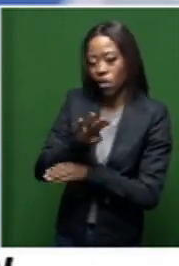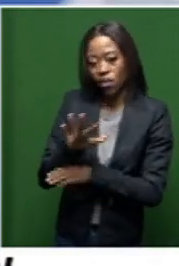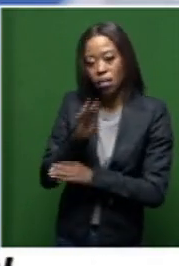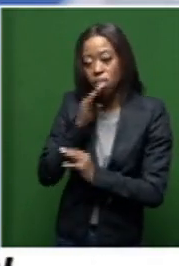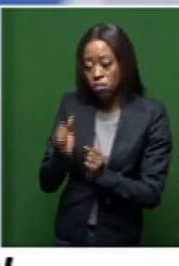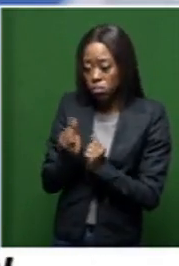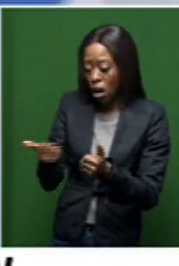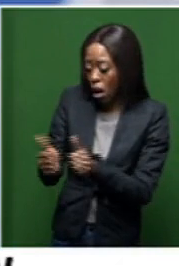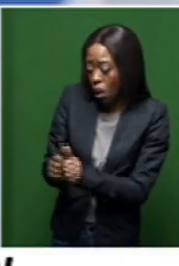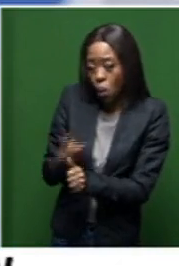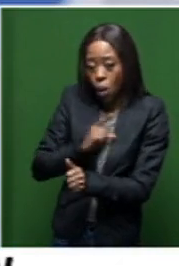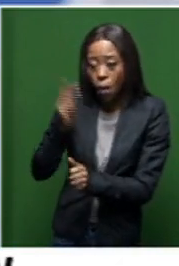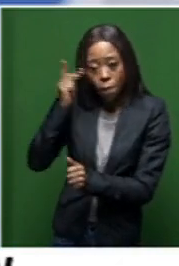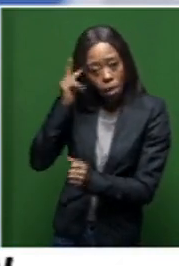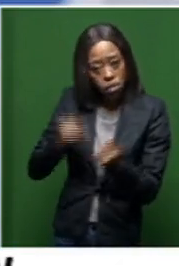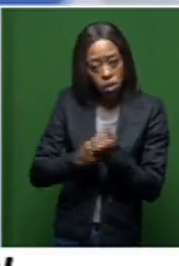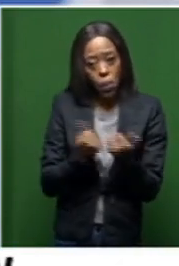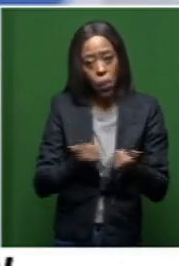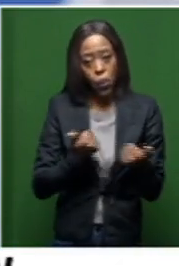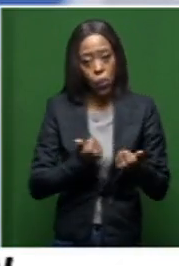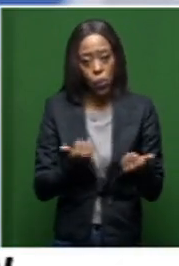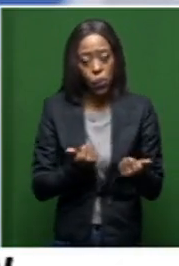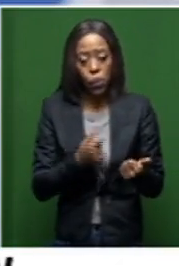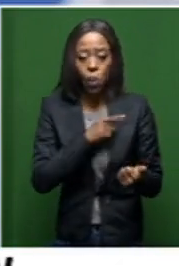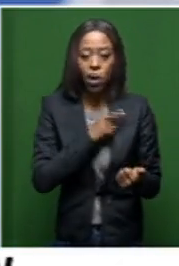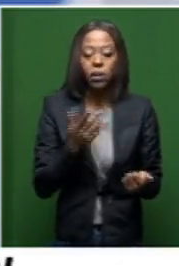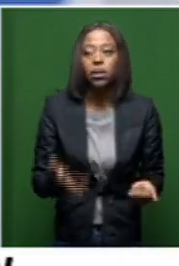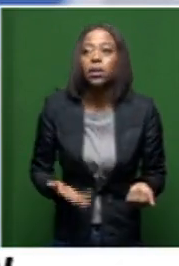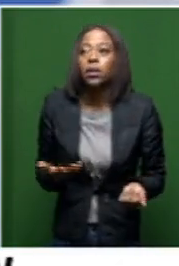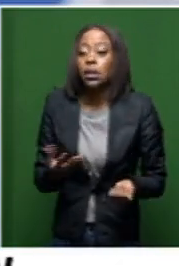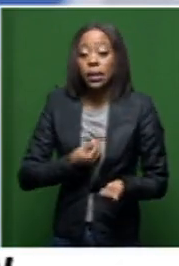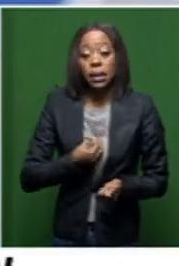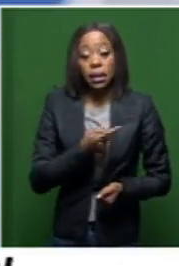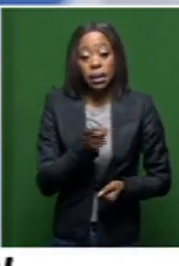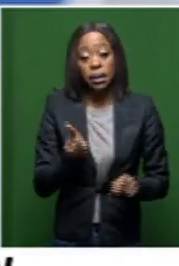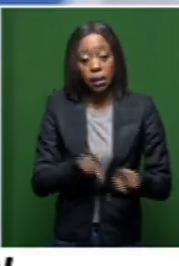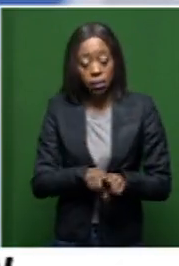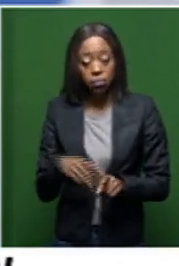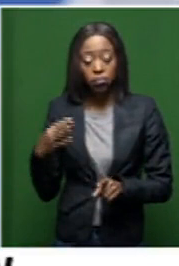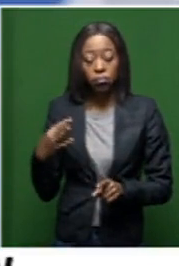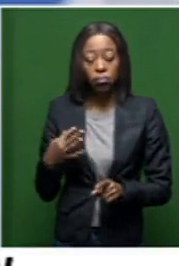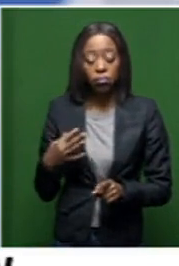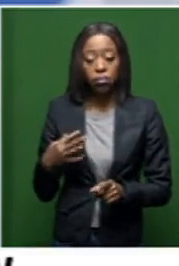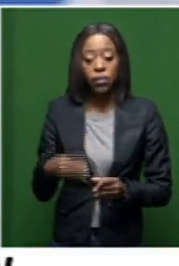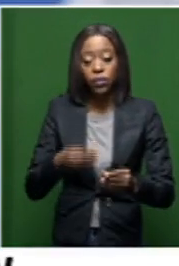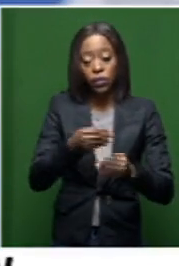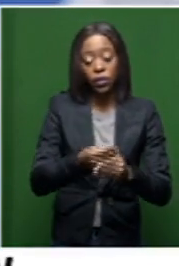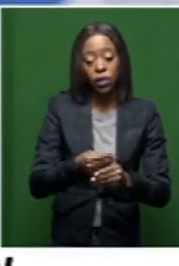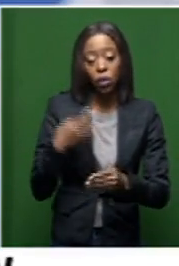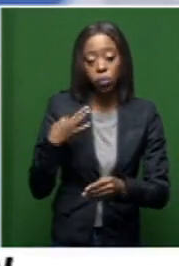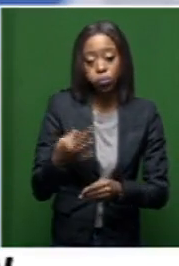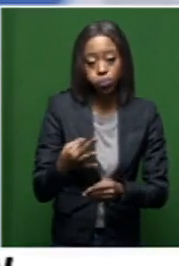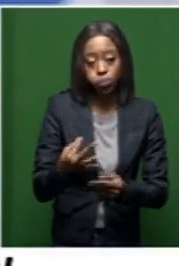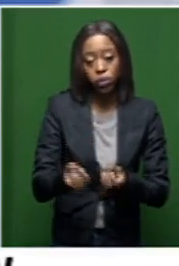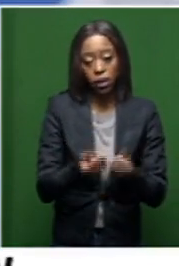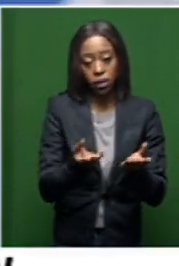by ensuring that parents are on board. At the point where the youngster would actually donate, additional consent is then